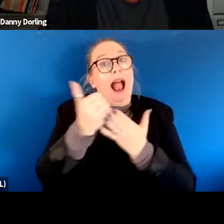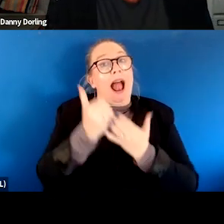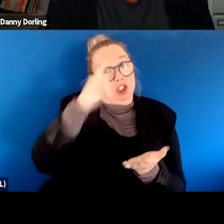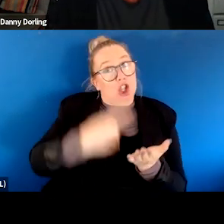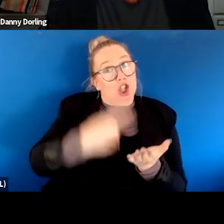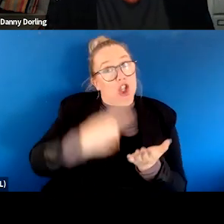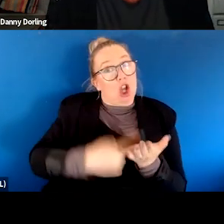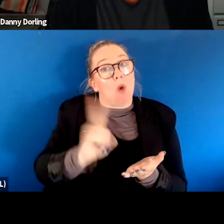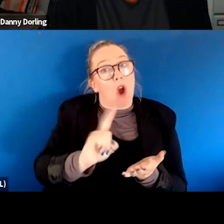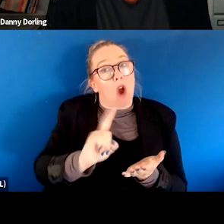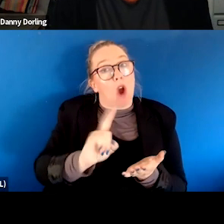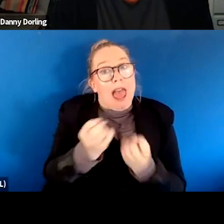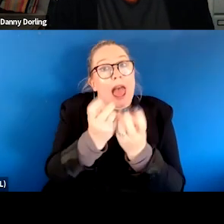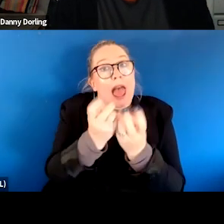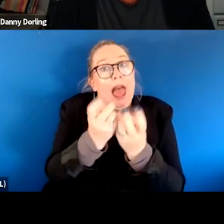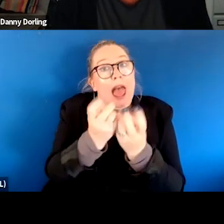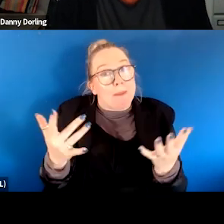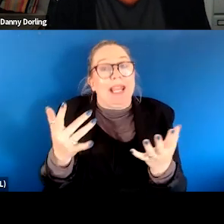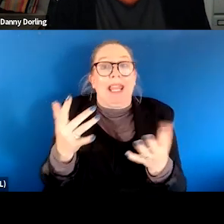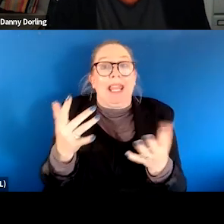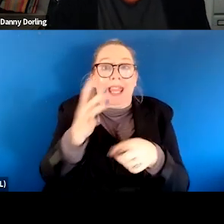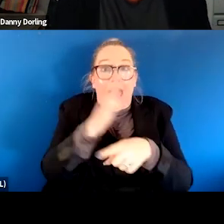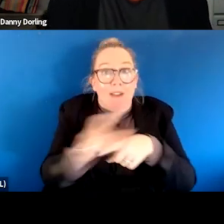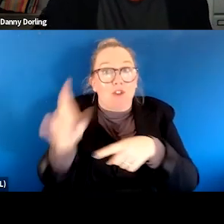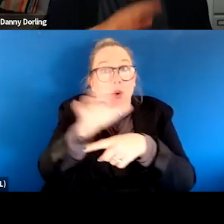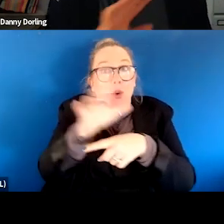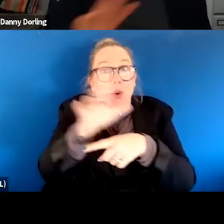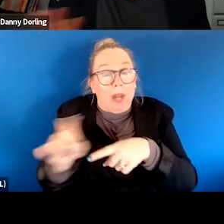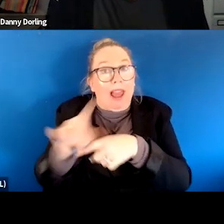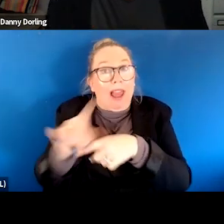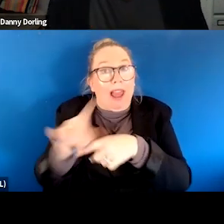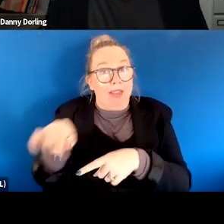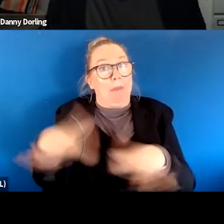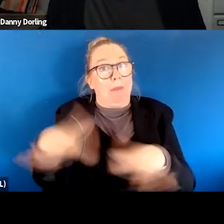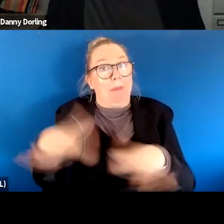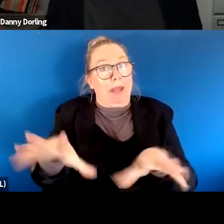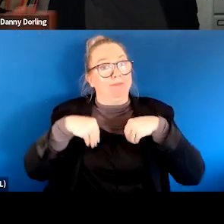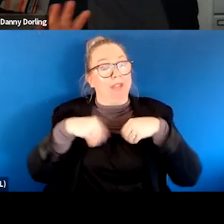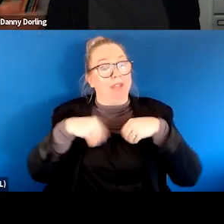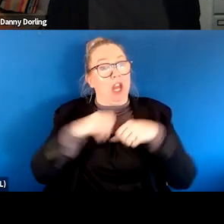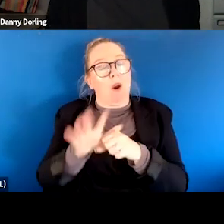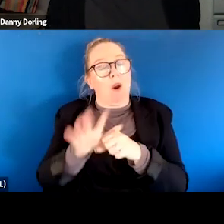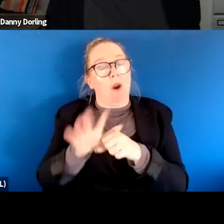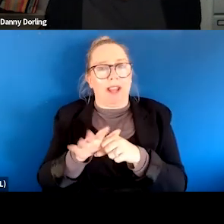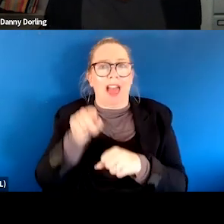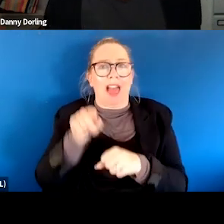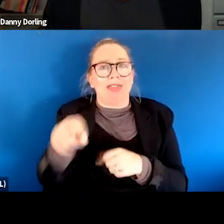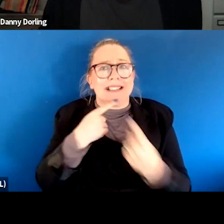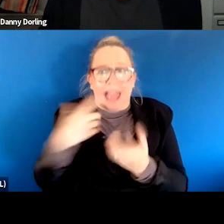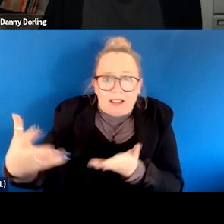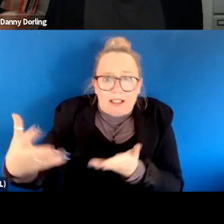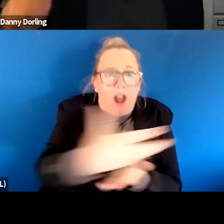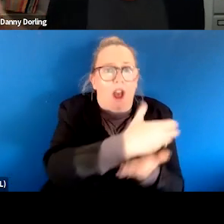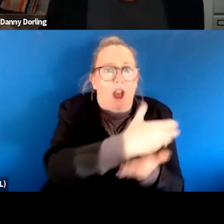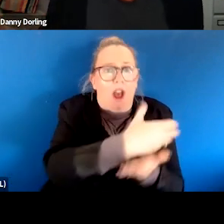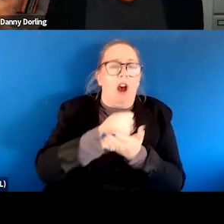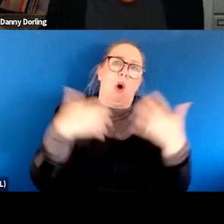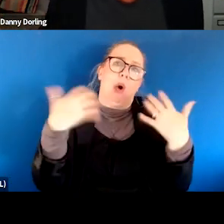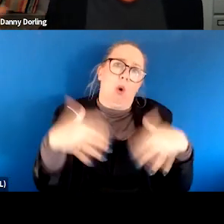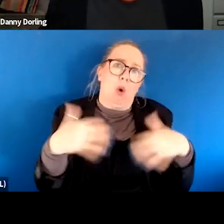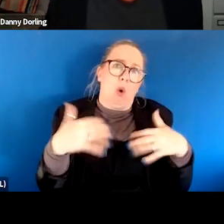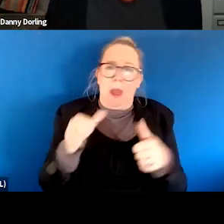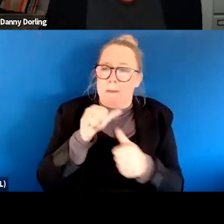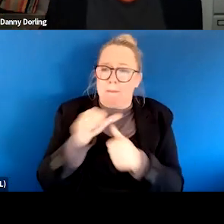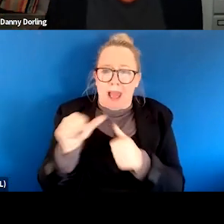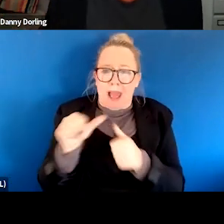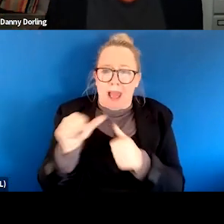how many people actually had the disease from a random survey. Much better data than the case numbers you get from people putting themselves